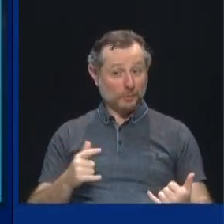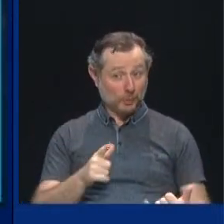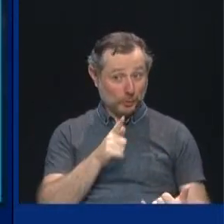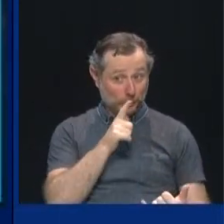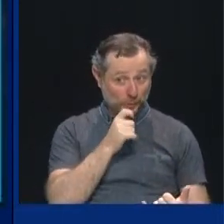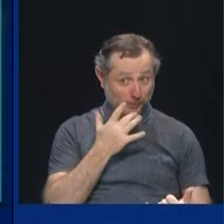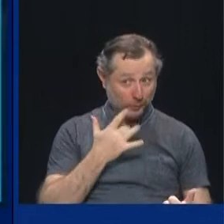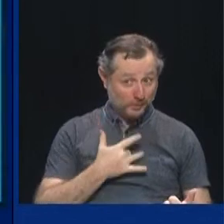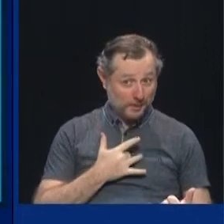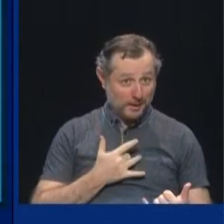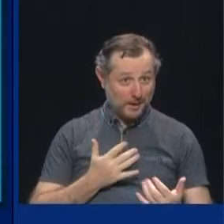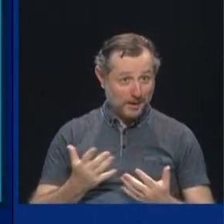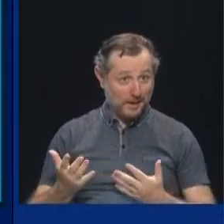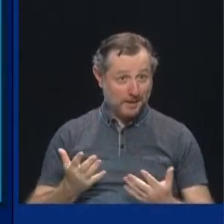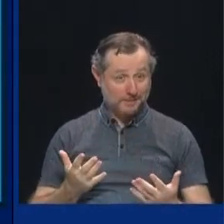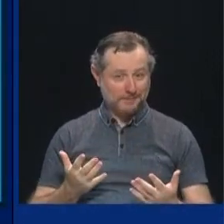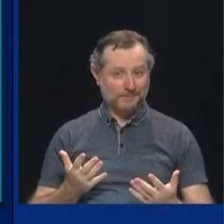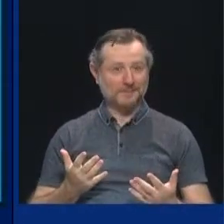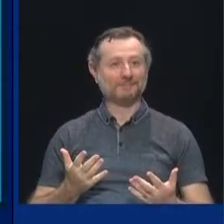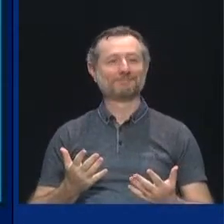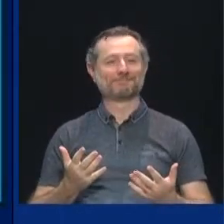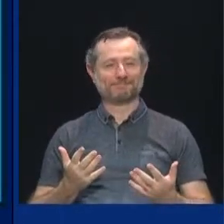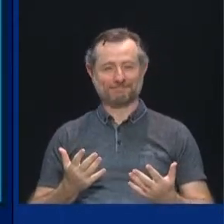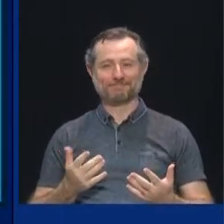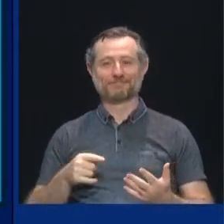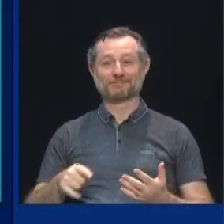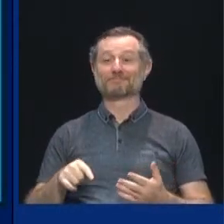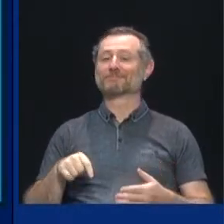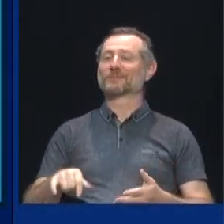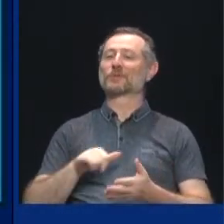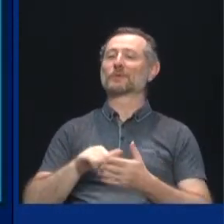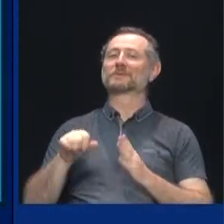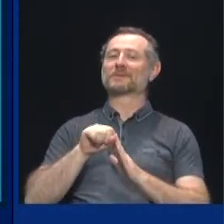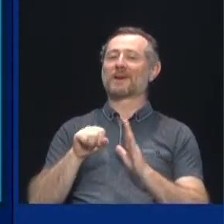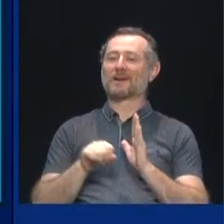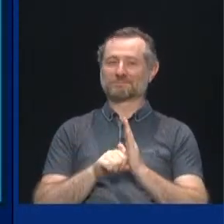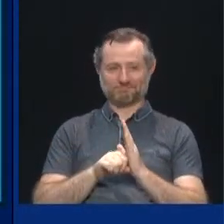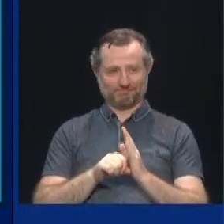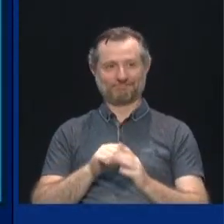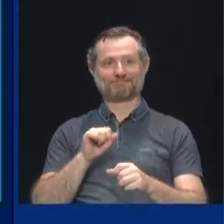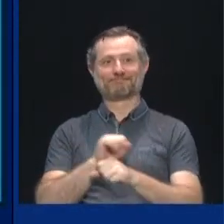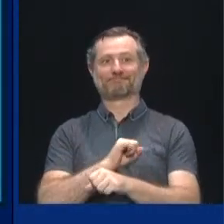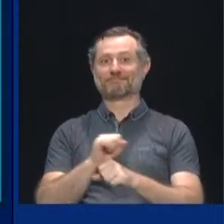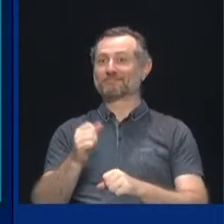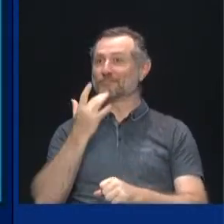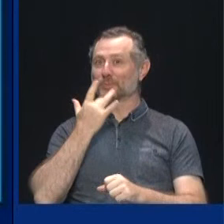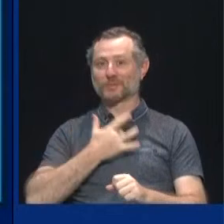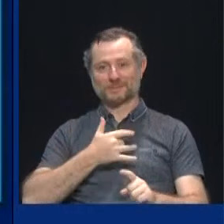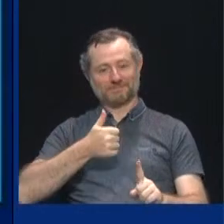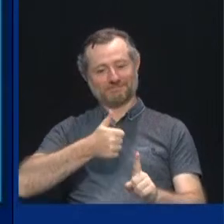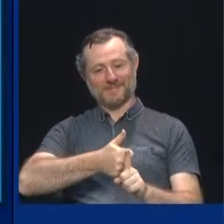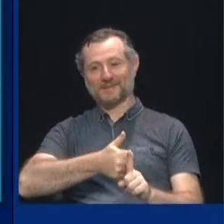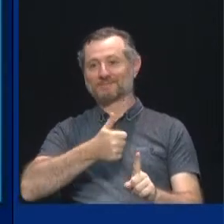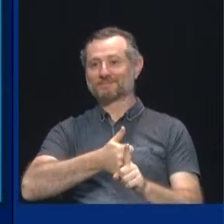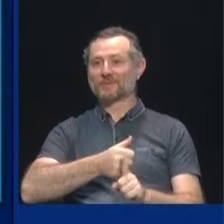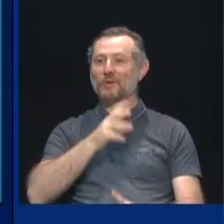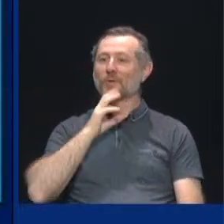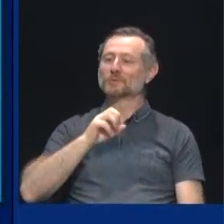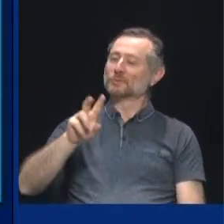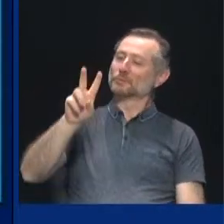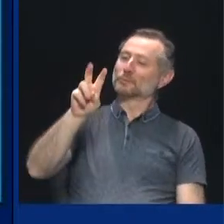today? It is the birthday of New York State, which turns